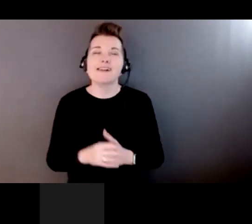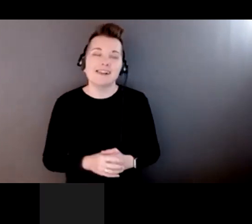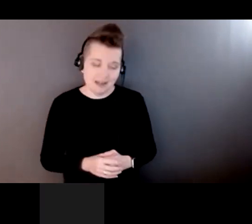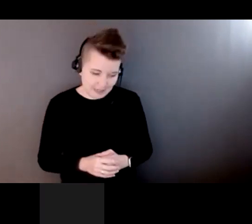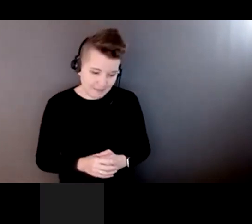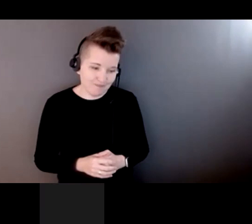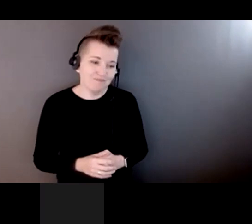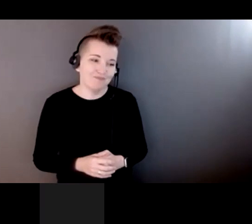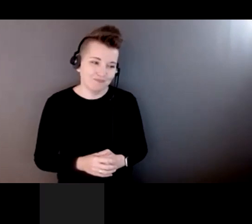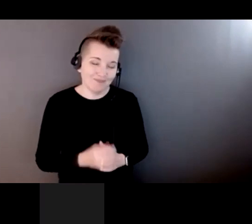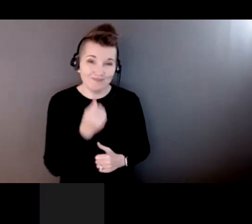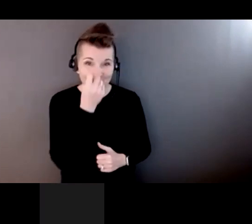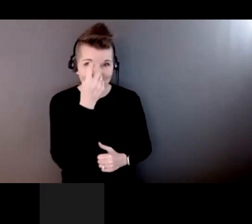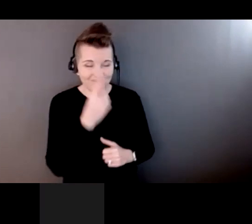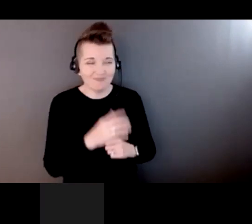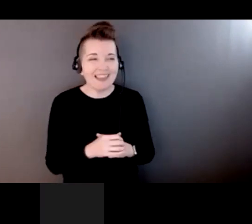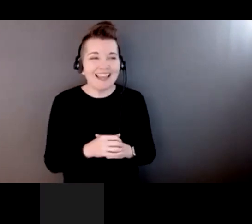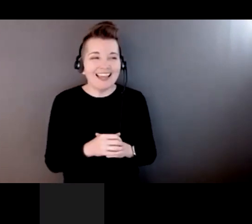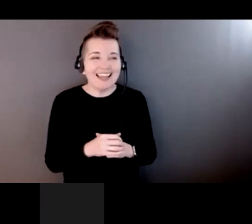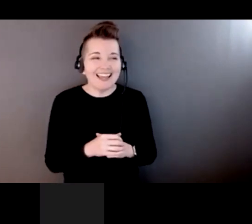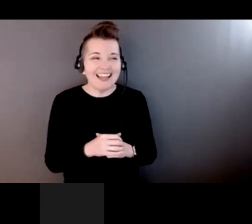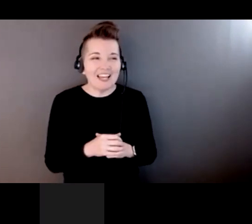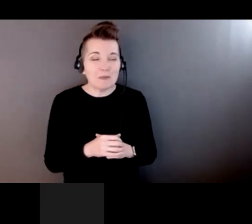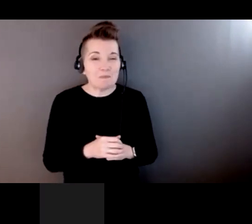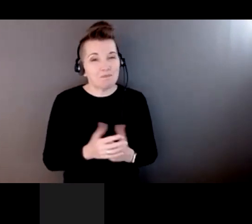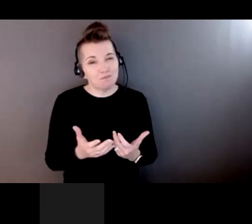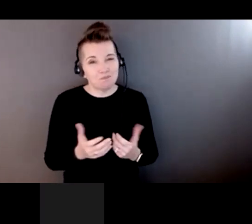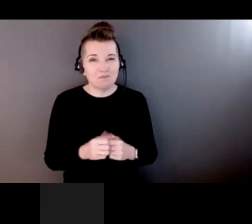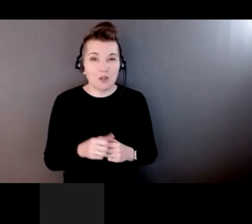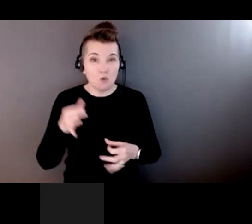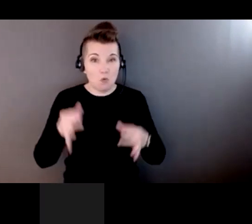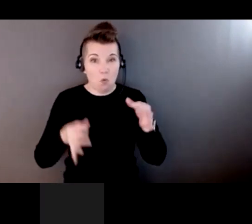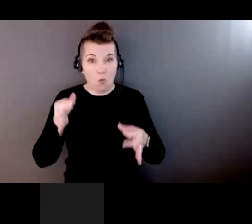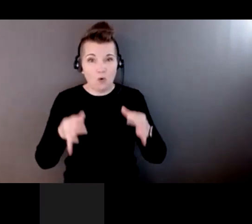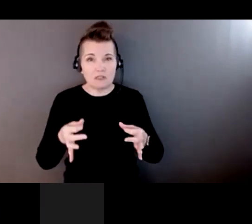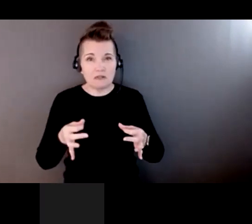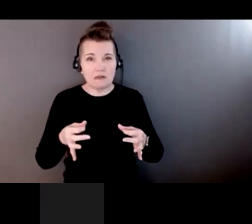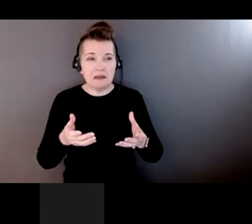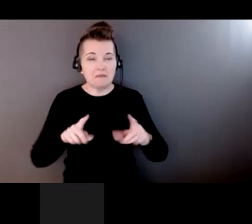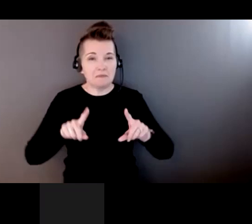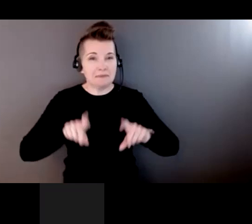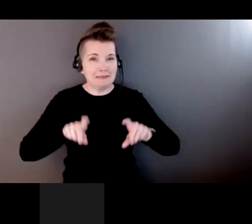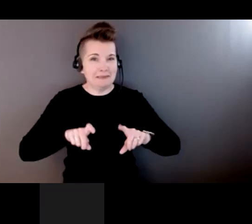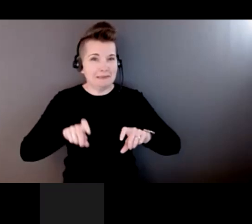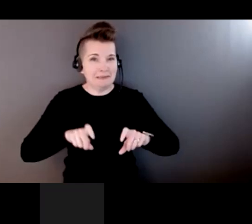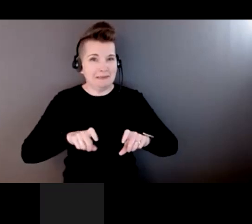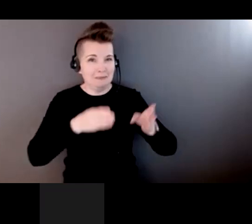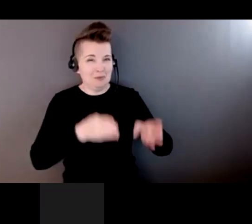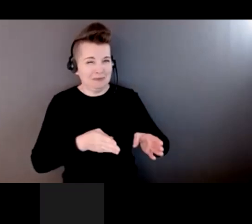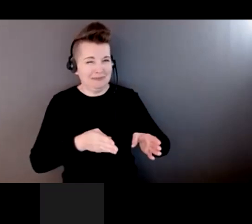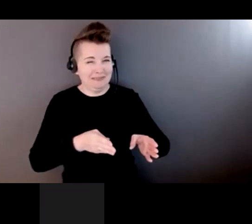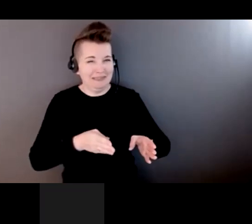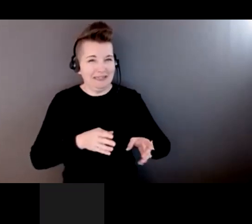There are two tests that the court has to look at. One is fitness, and one is